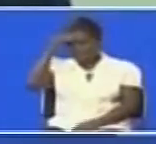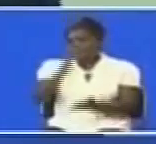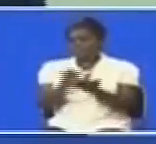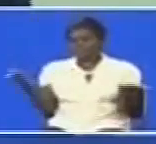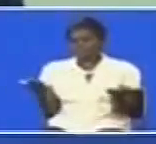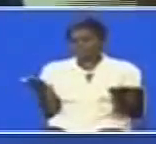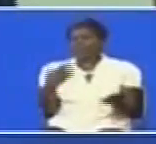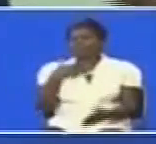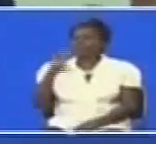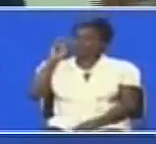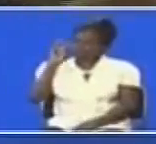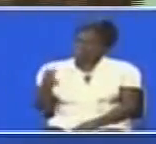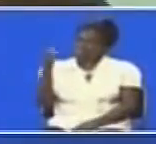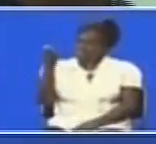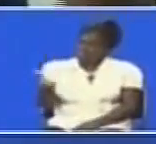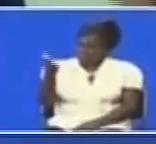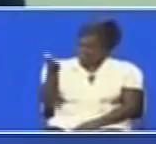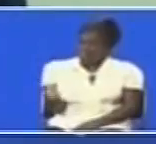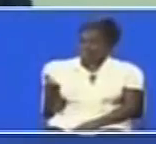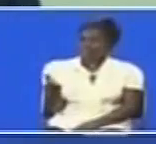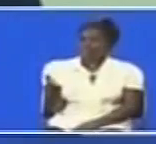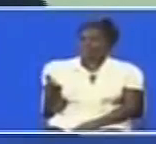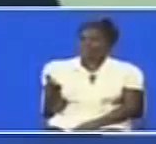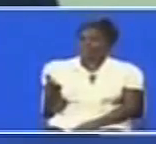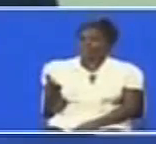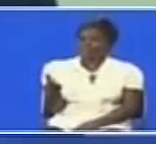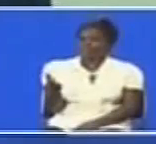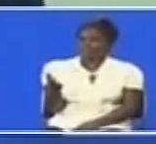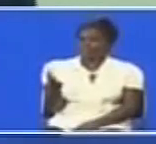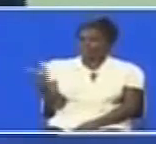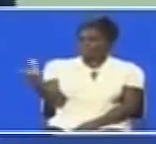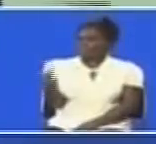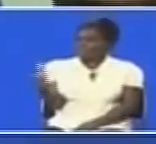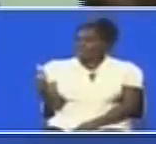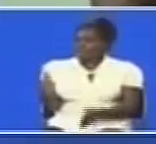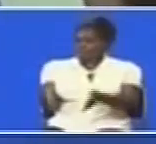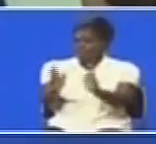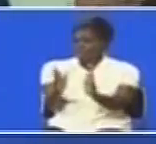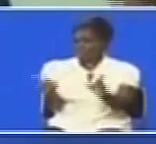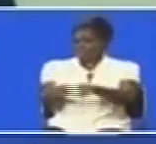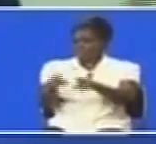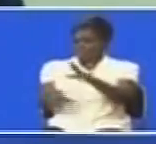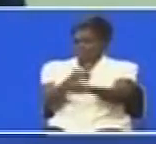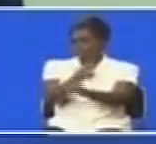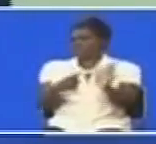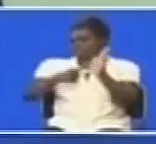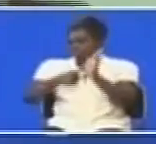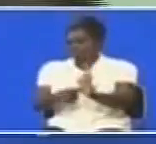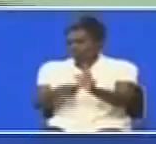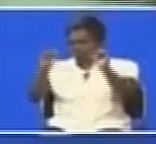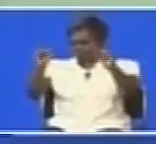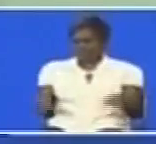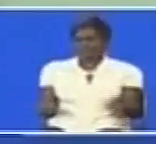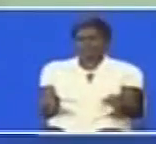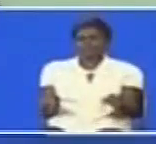something, they need to see it, you know, in a media form, like a video. You show them. So